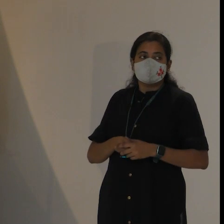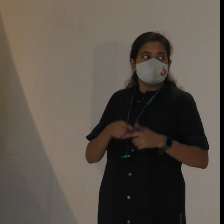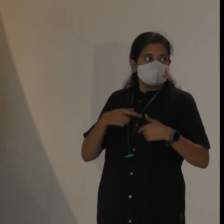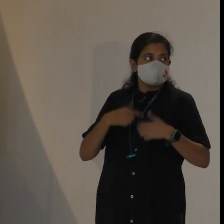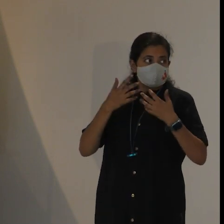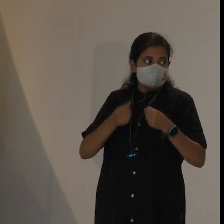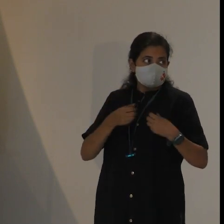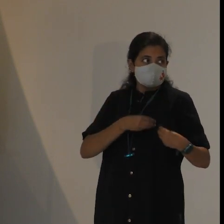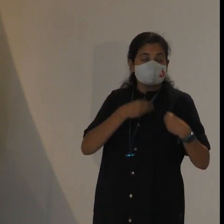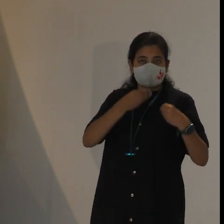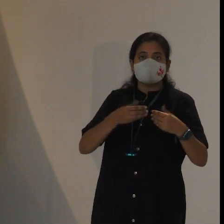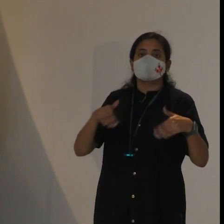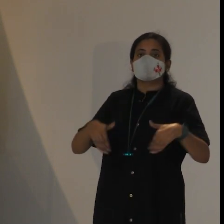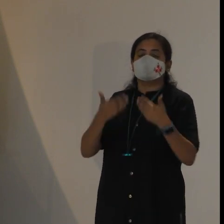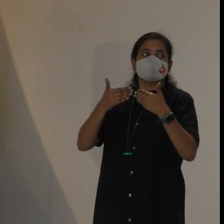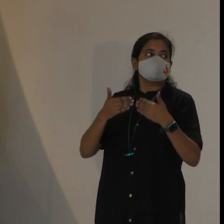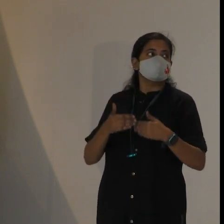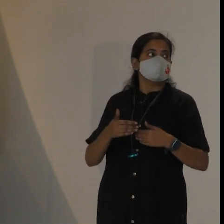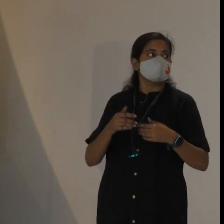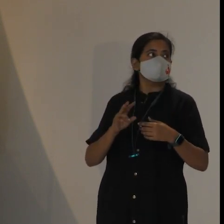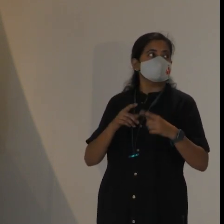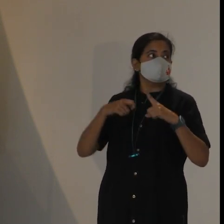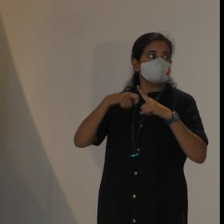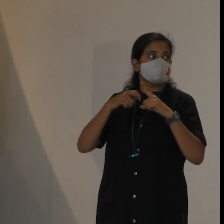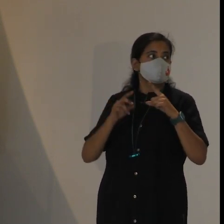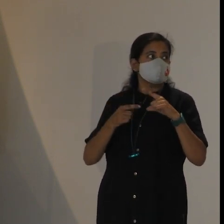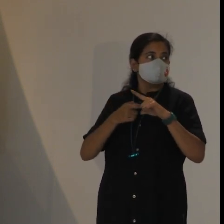take this moment to introduce Kevin Fernandez.